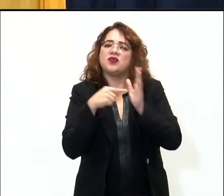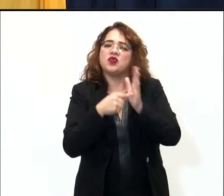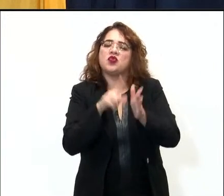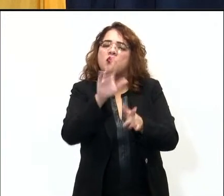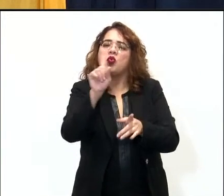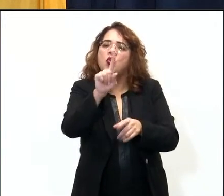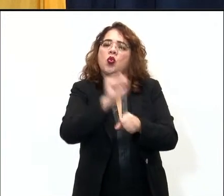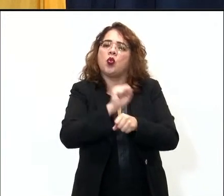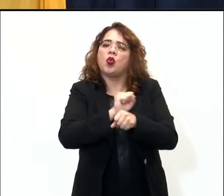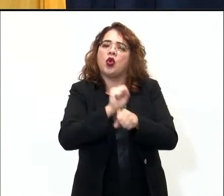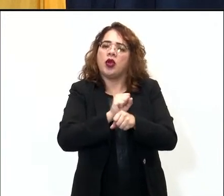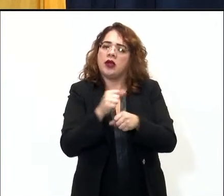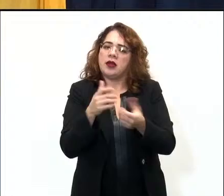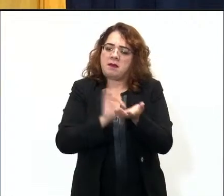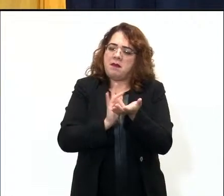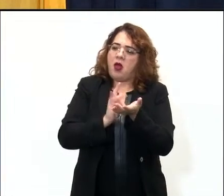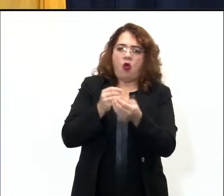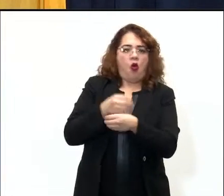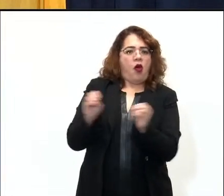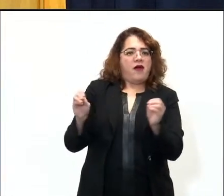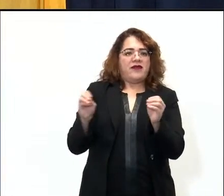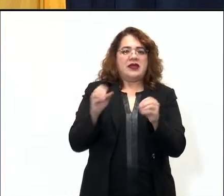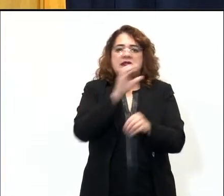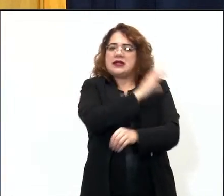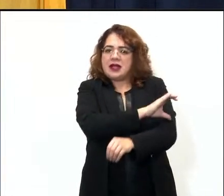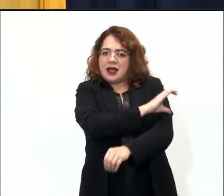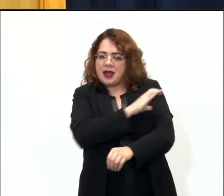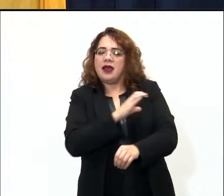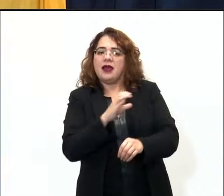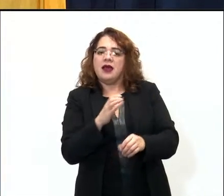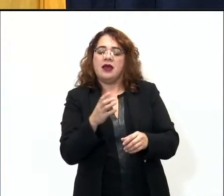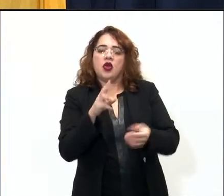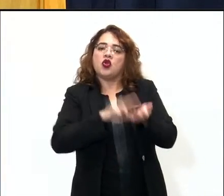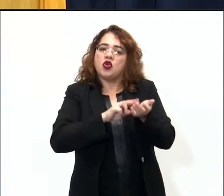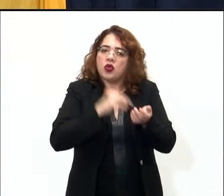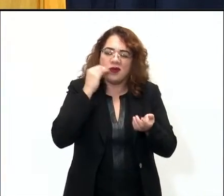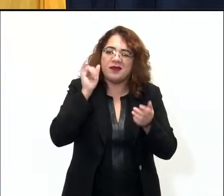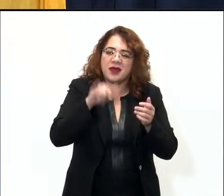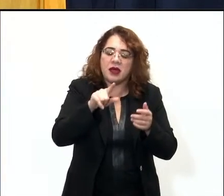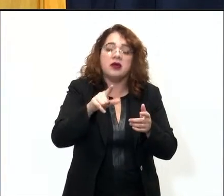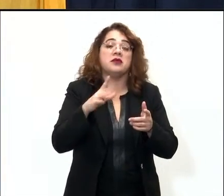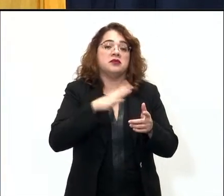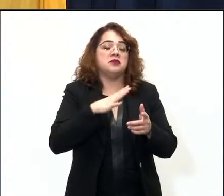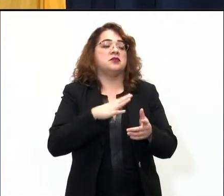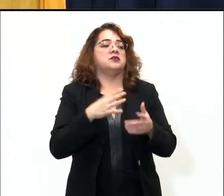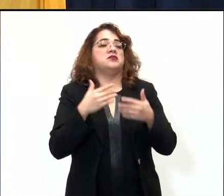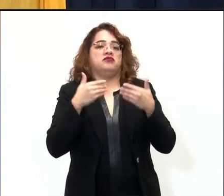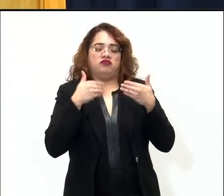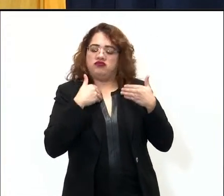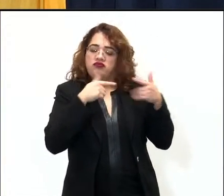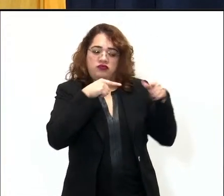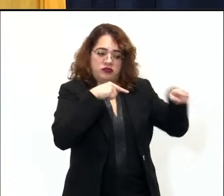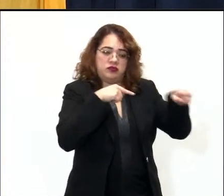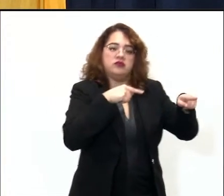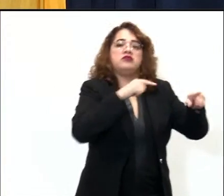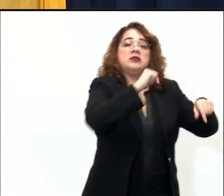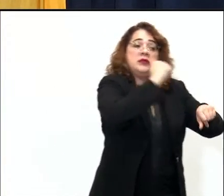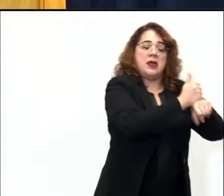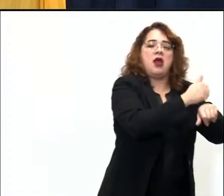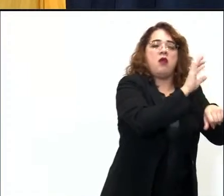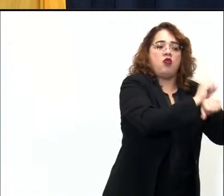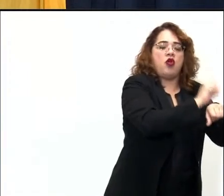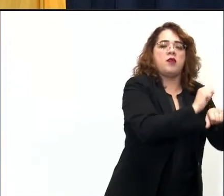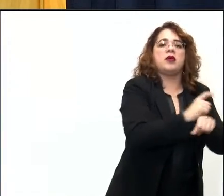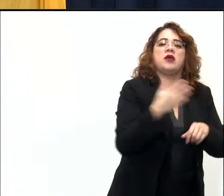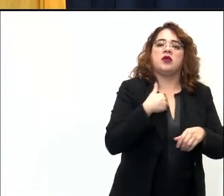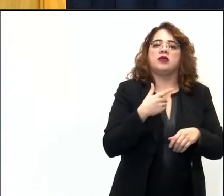vaccine clinics begin on Monday of next week, and we're going to continue to roll out the vaccines for Group A. So if